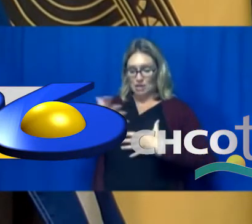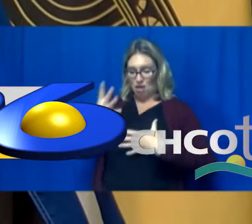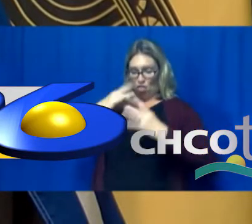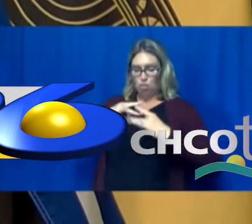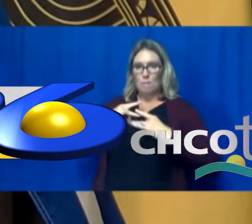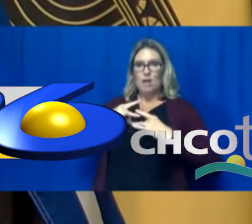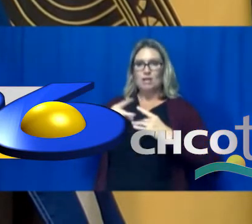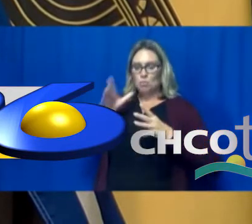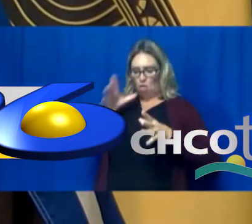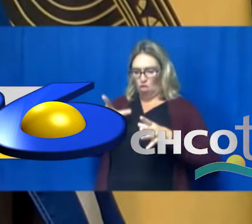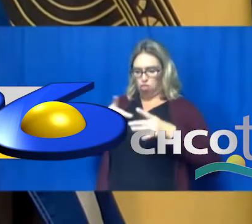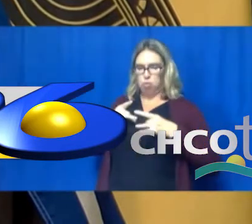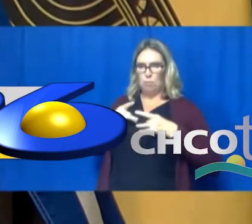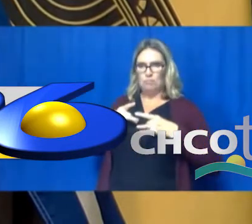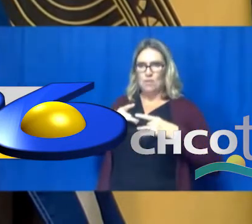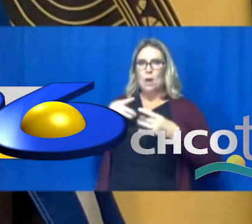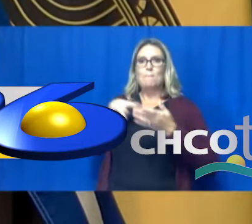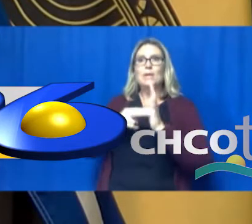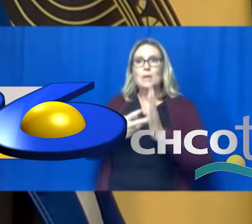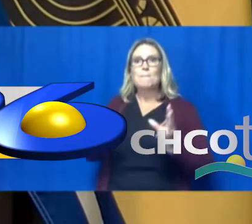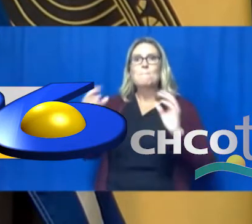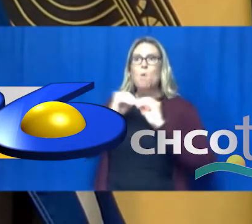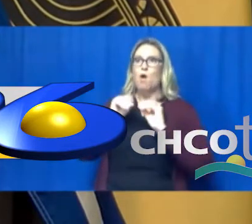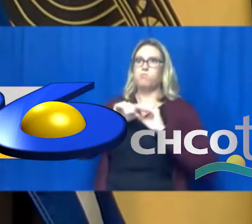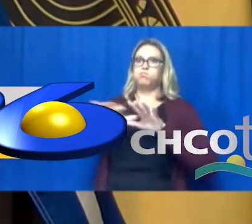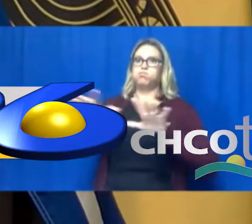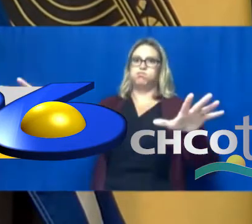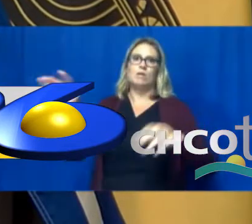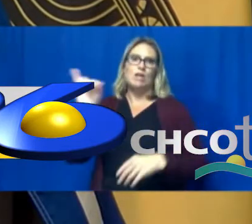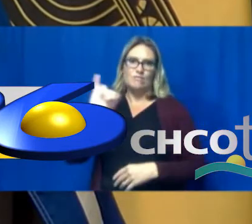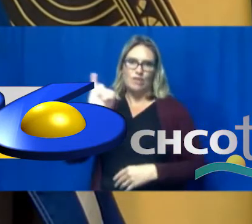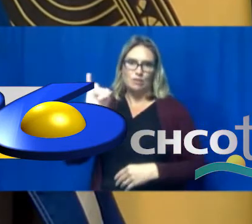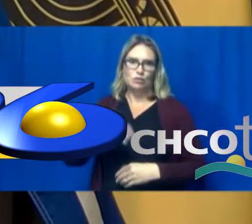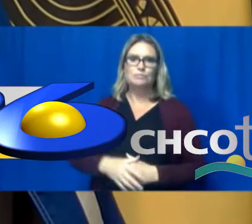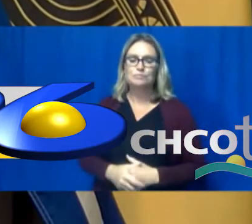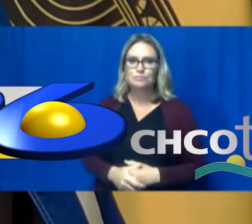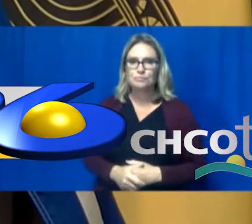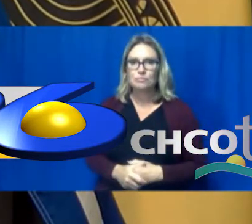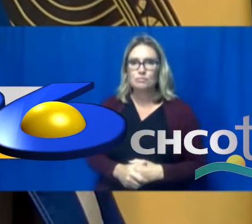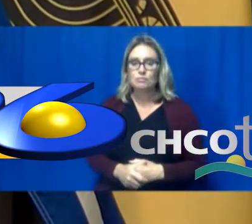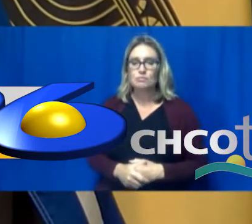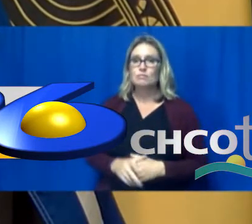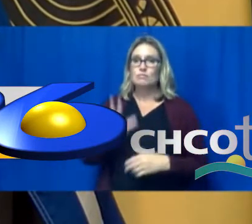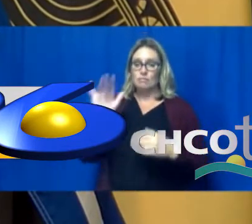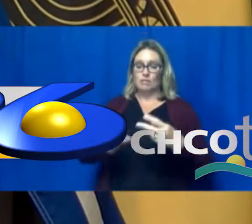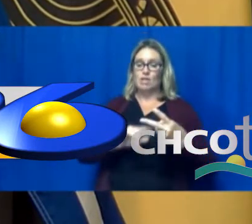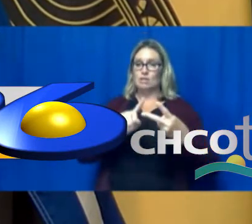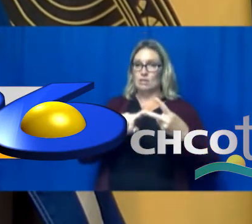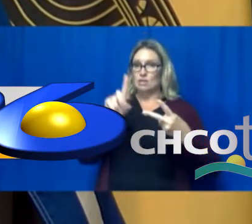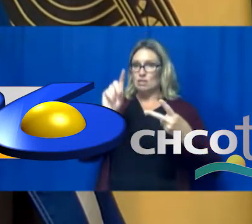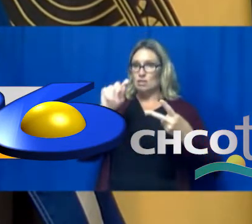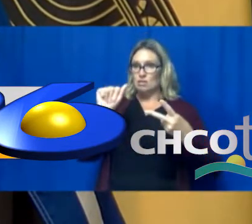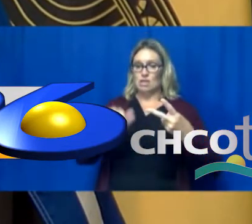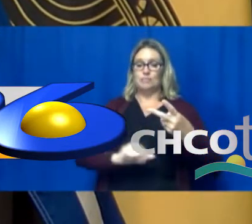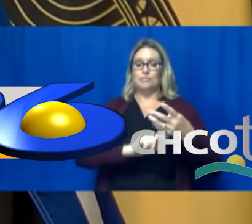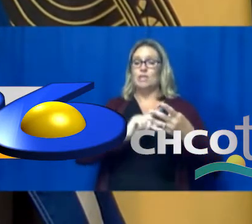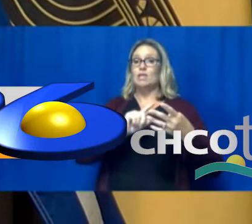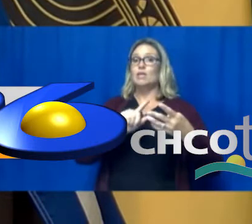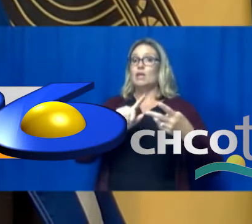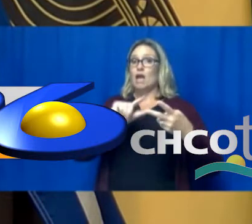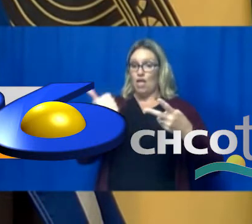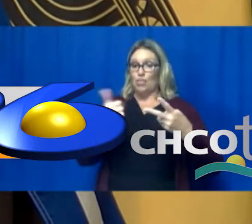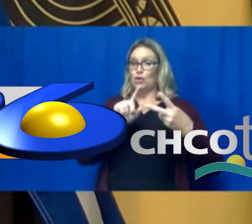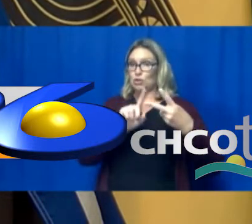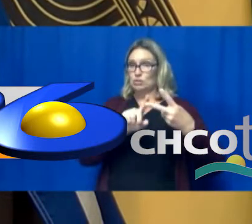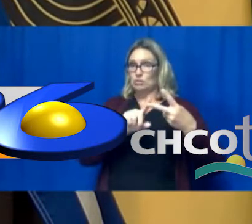means it's twice as infectious. So that's the first thing you should know about Delta virus. The second thing is,